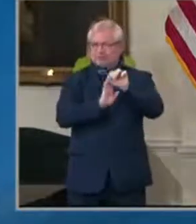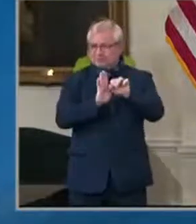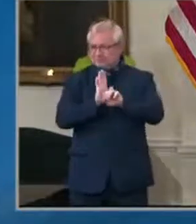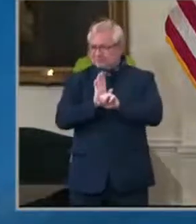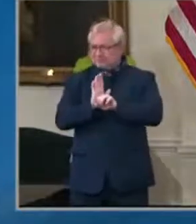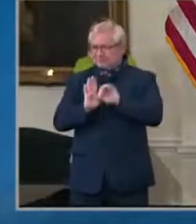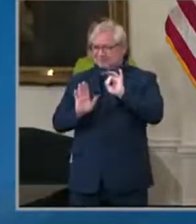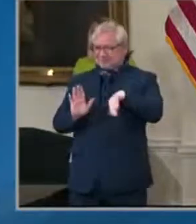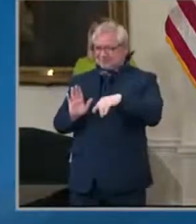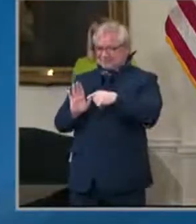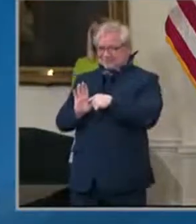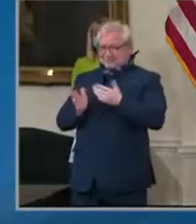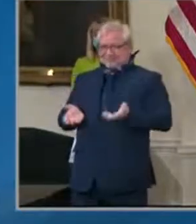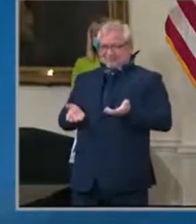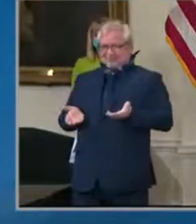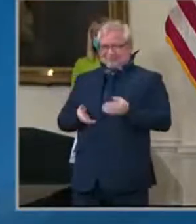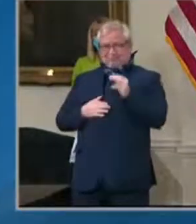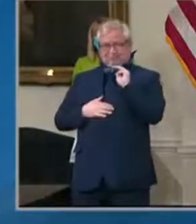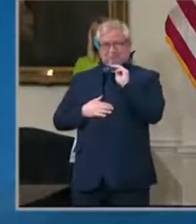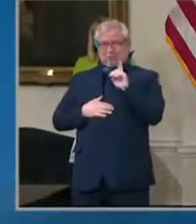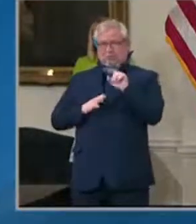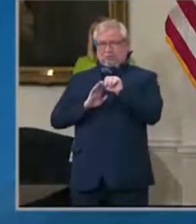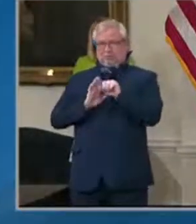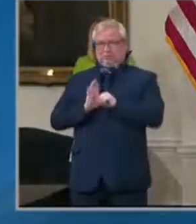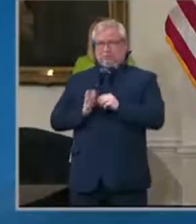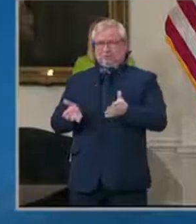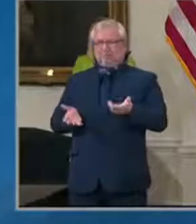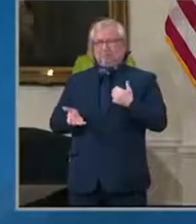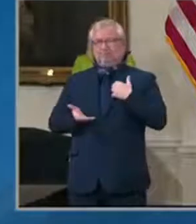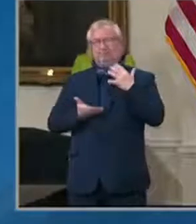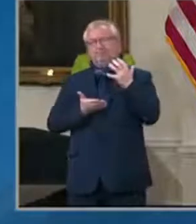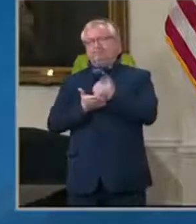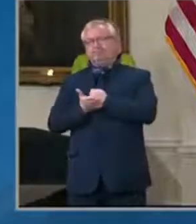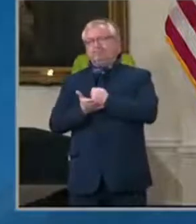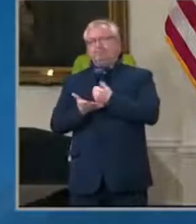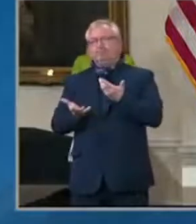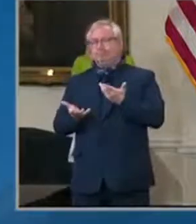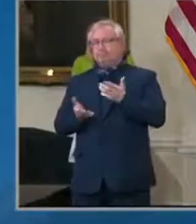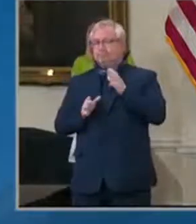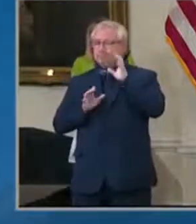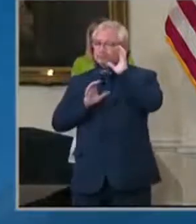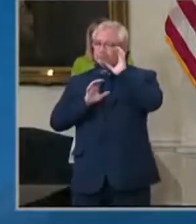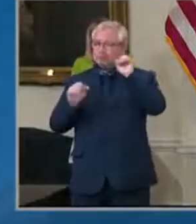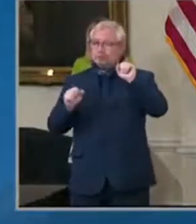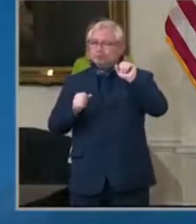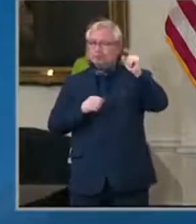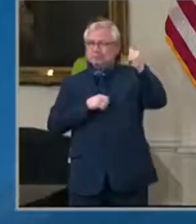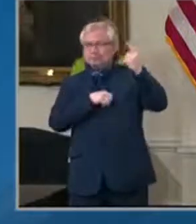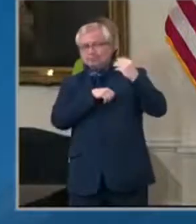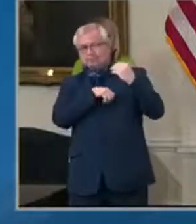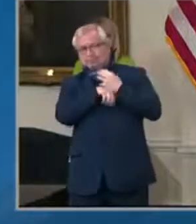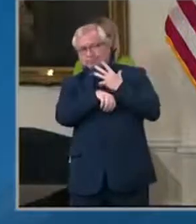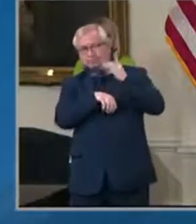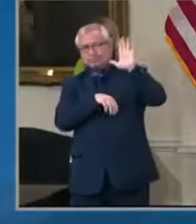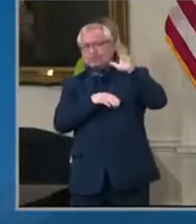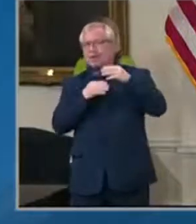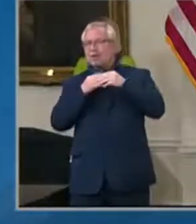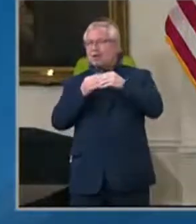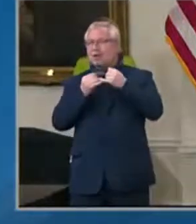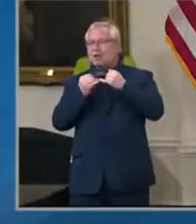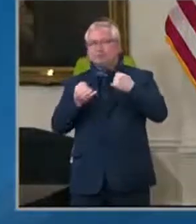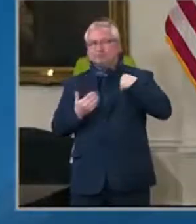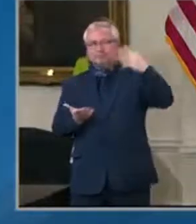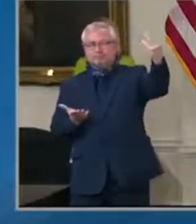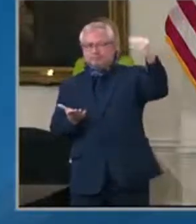utilizes the guidelines which were issued by the White House last week, incorporates many of the principles of